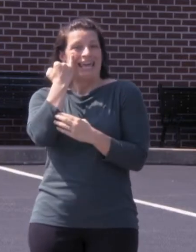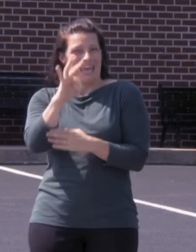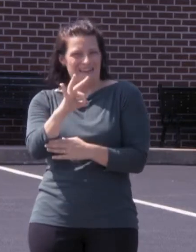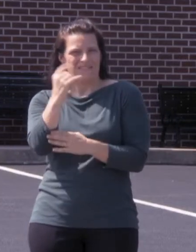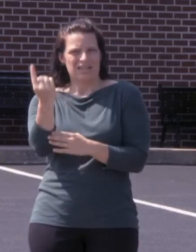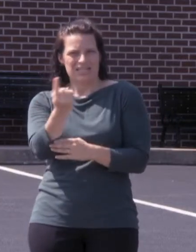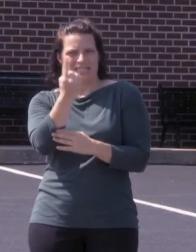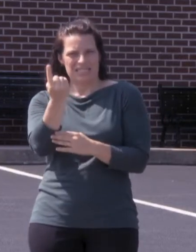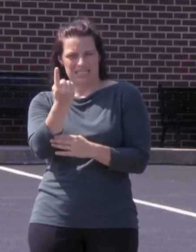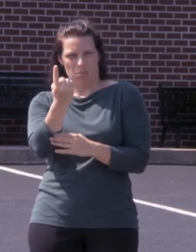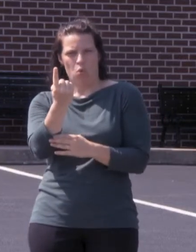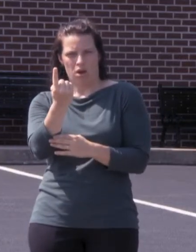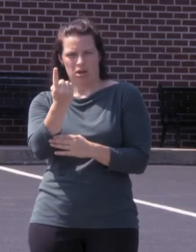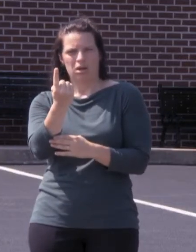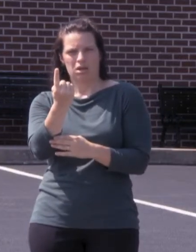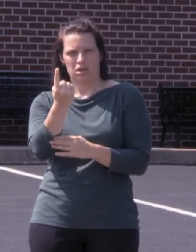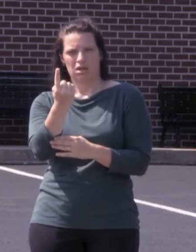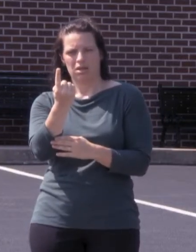somebody,